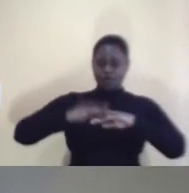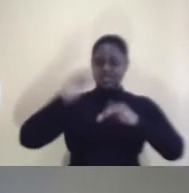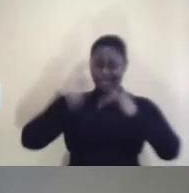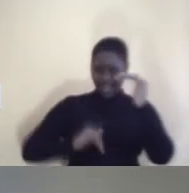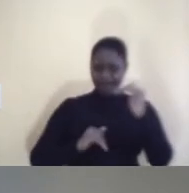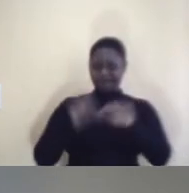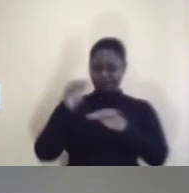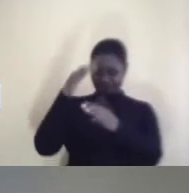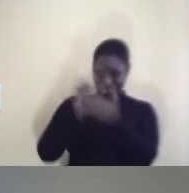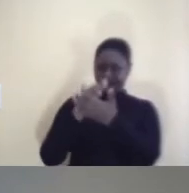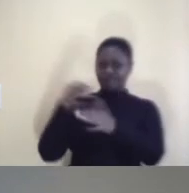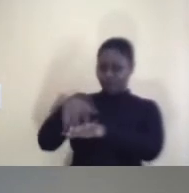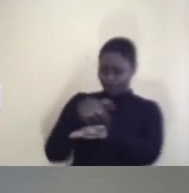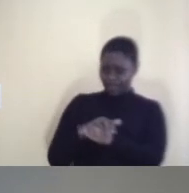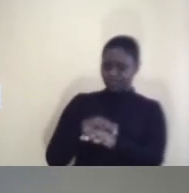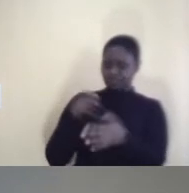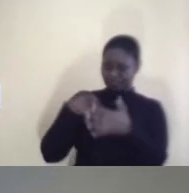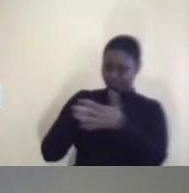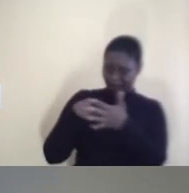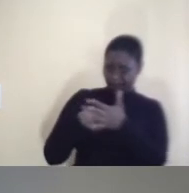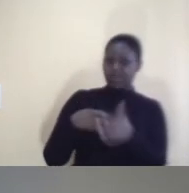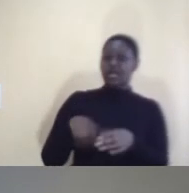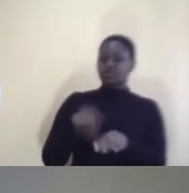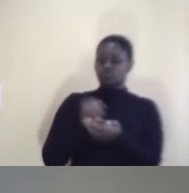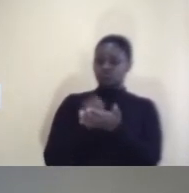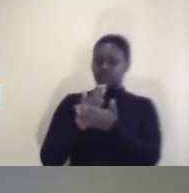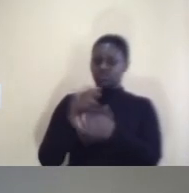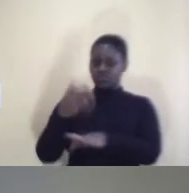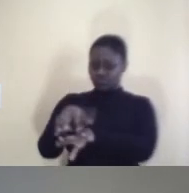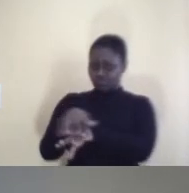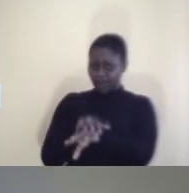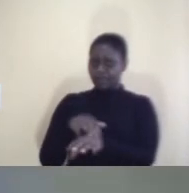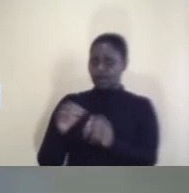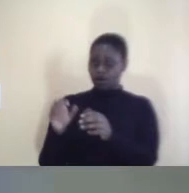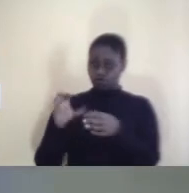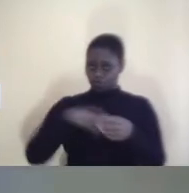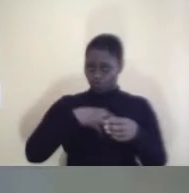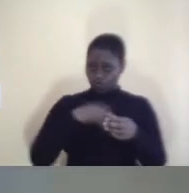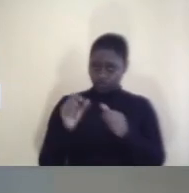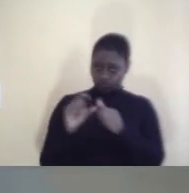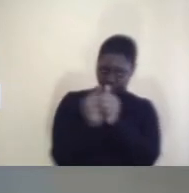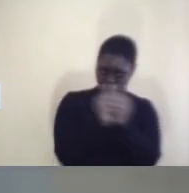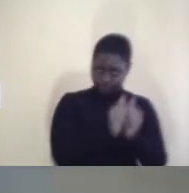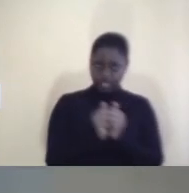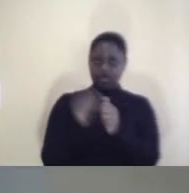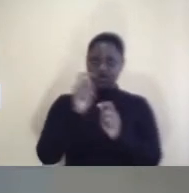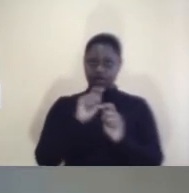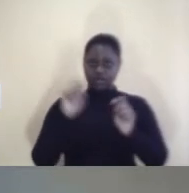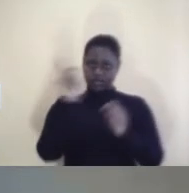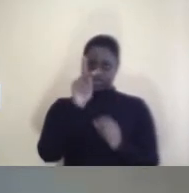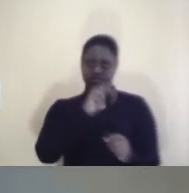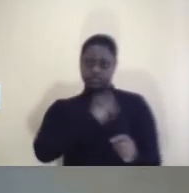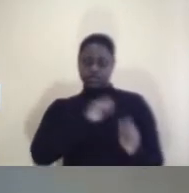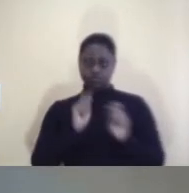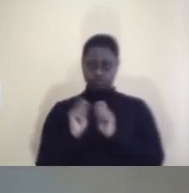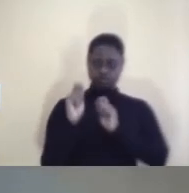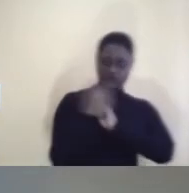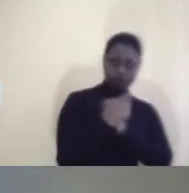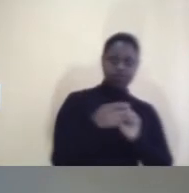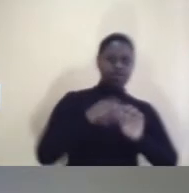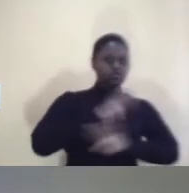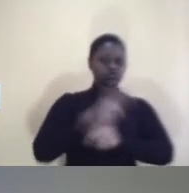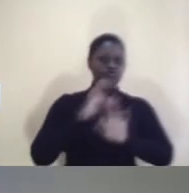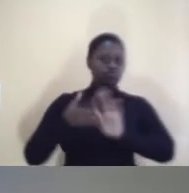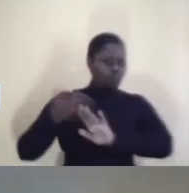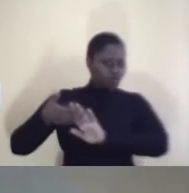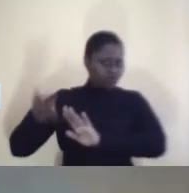farms purchased to ensure that the agricultural and property ownership patterns of KwaZulu-Natal are transformed are no longer operating in a